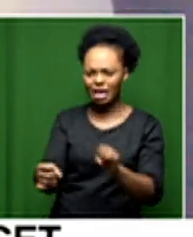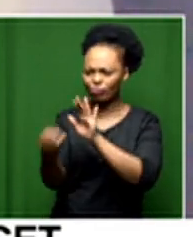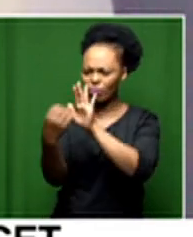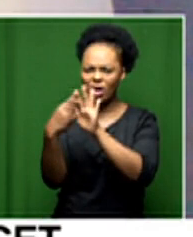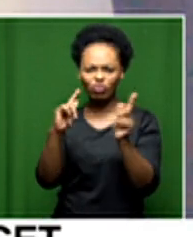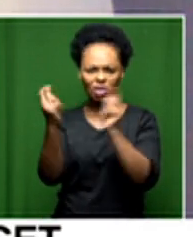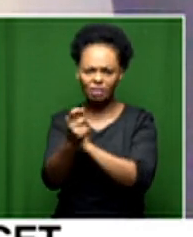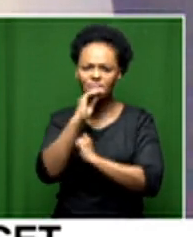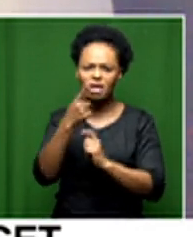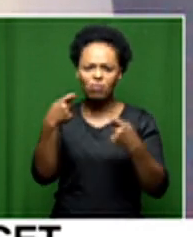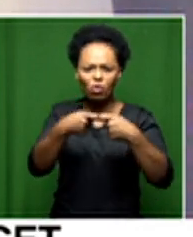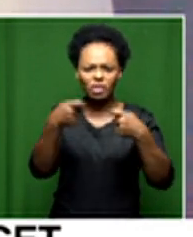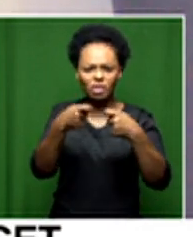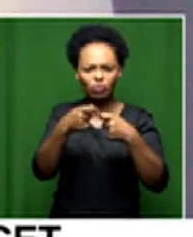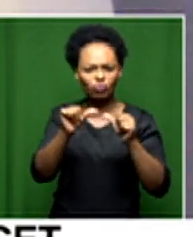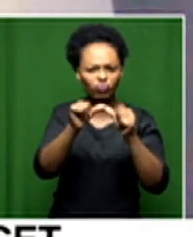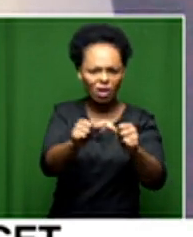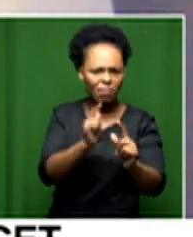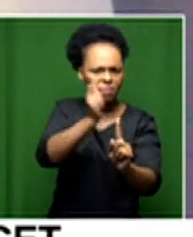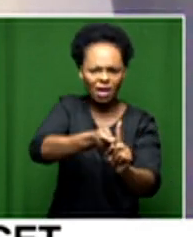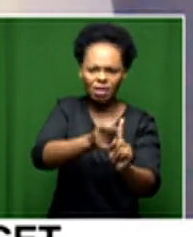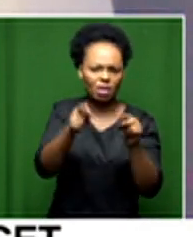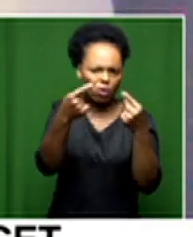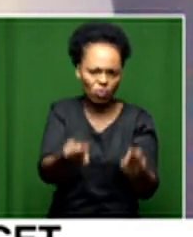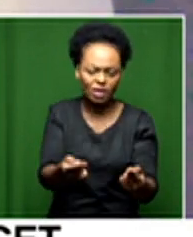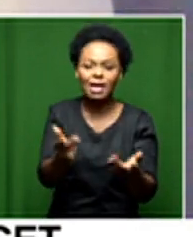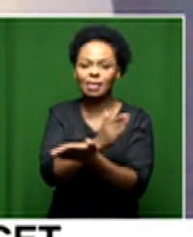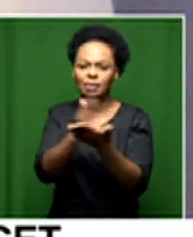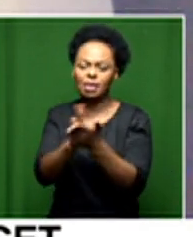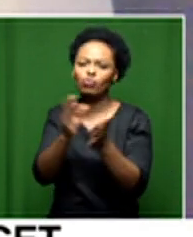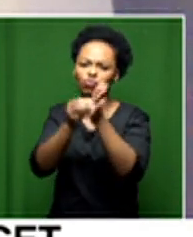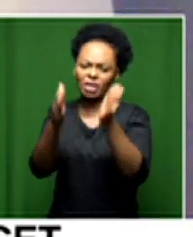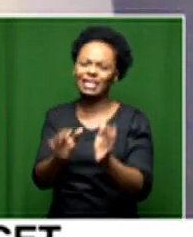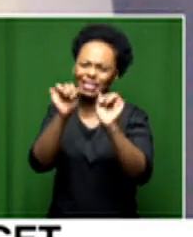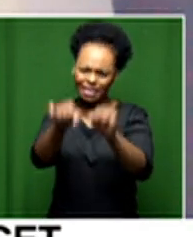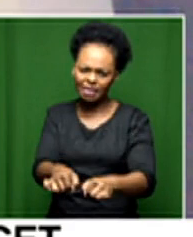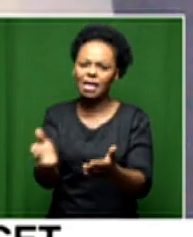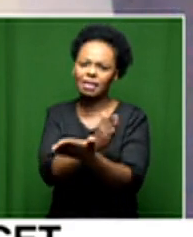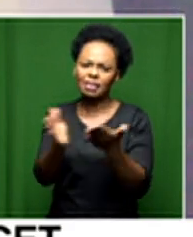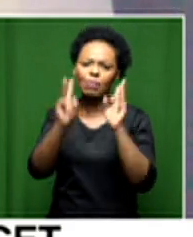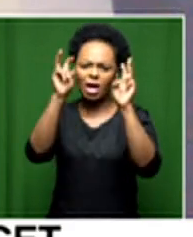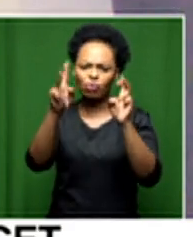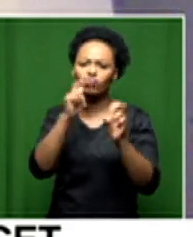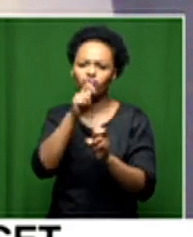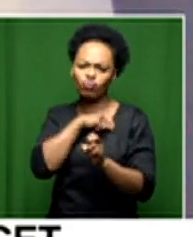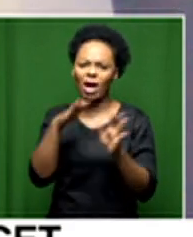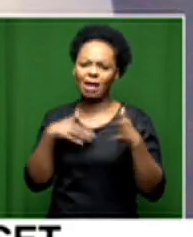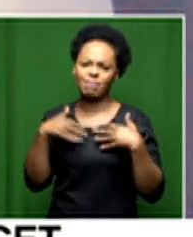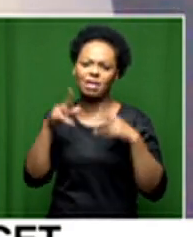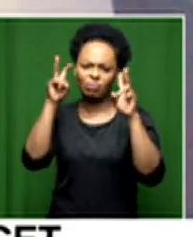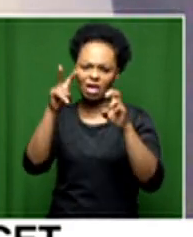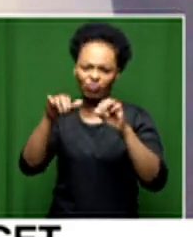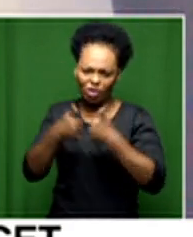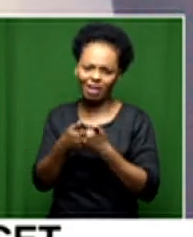continue to pay for that student. Some students, yes, we have to admit that some of the issues are admin issues